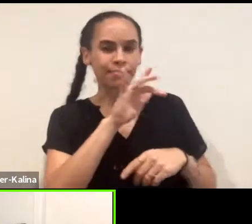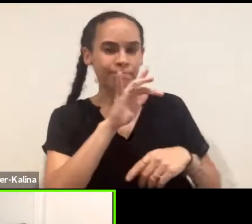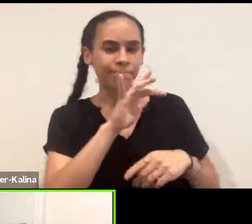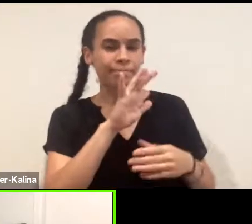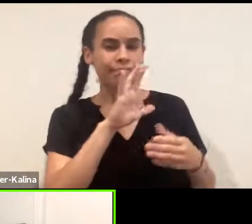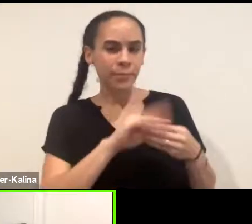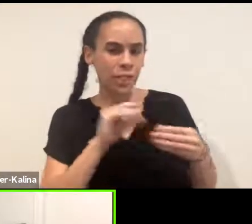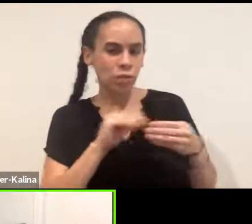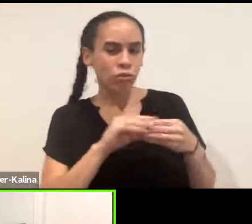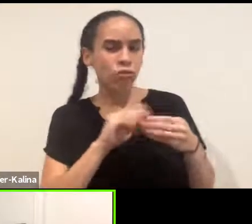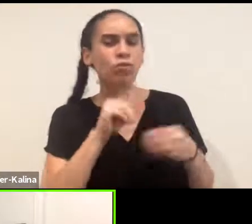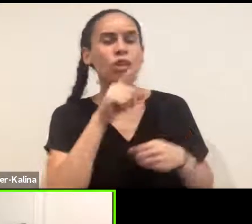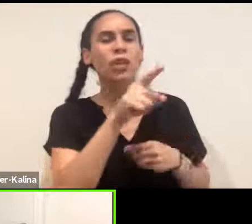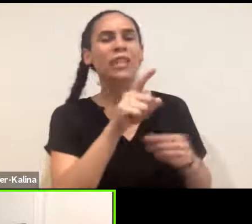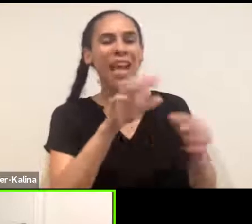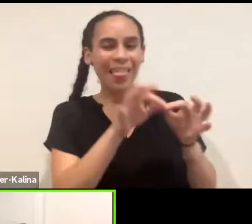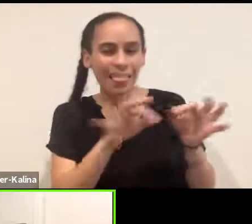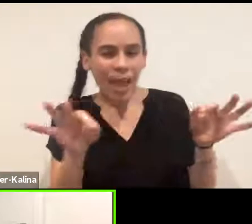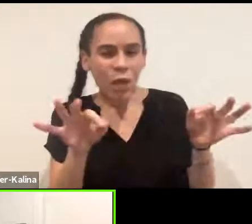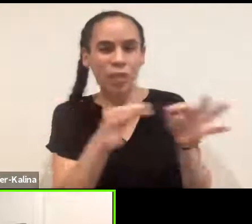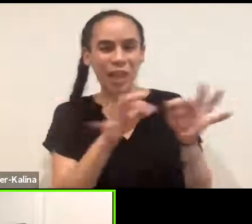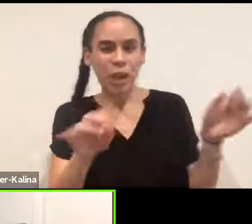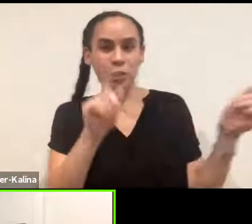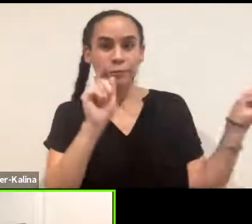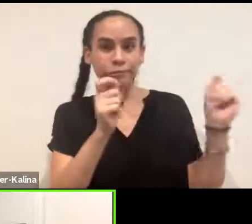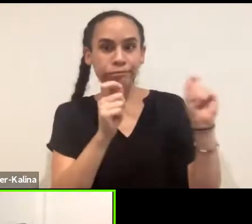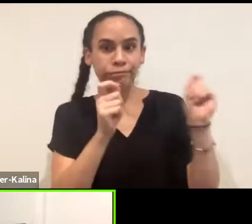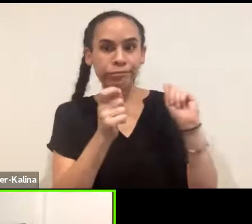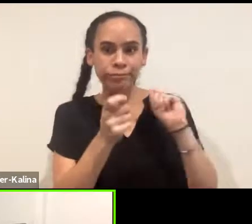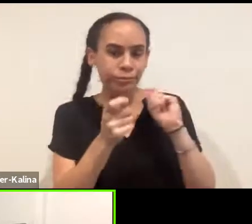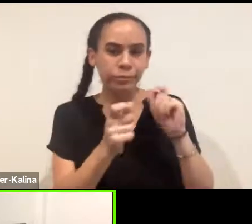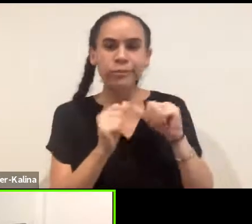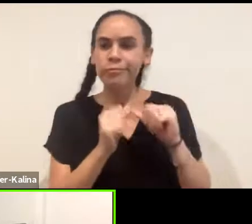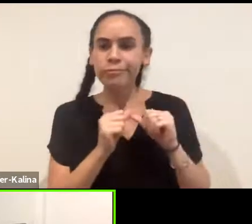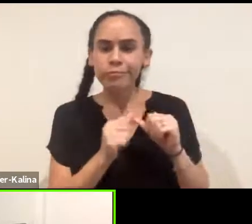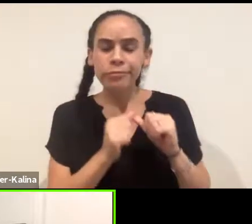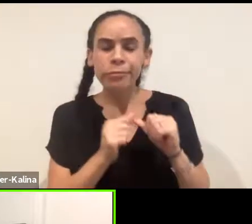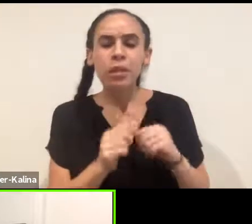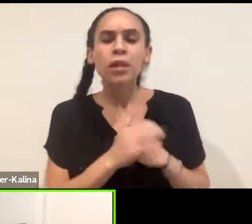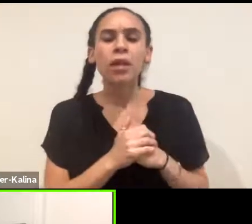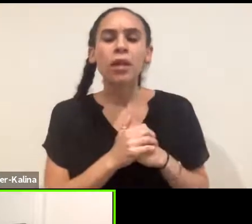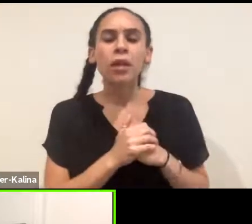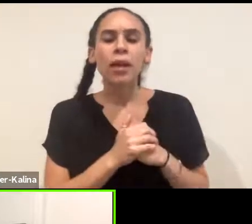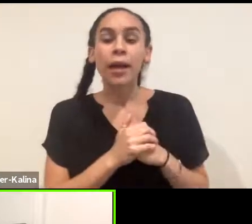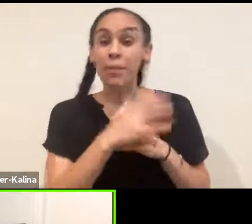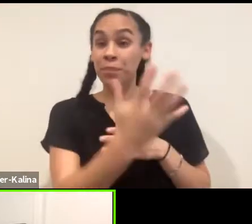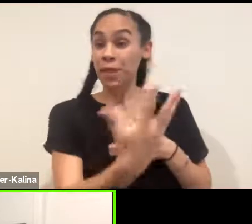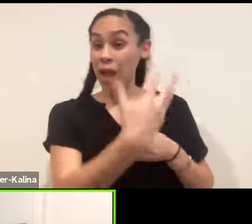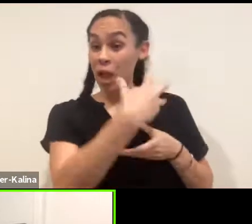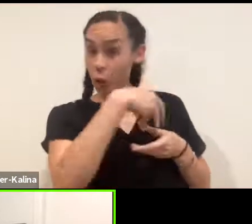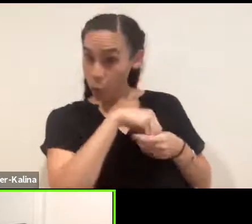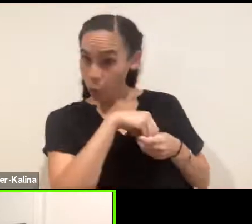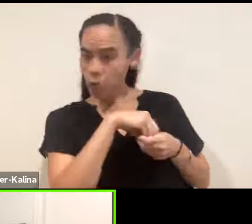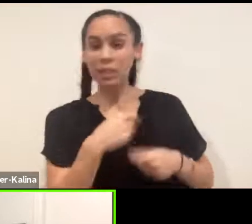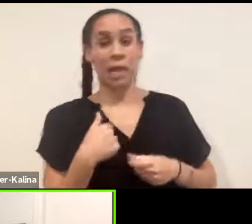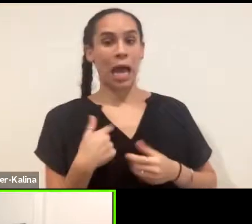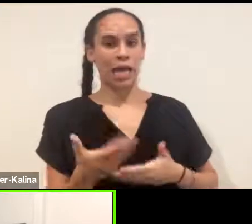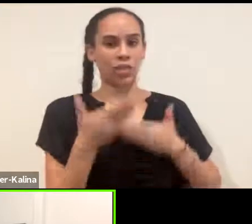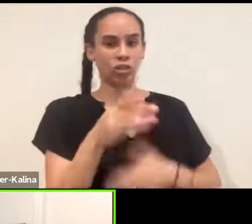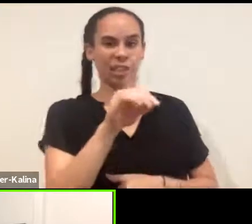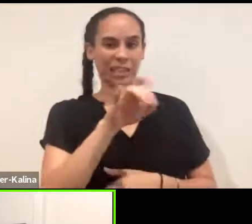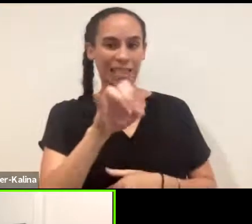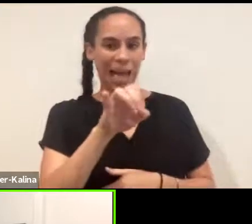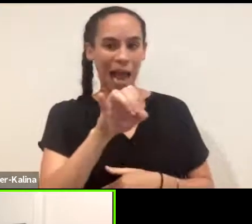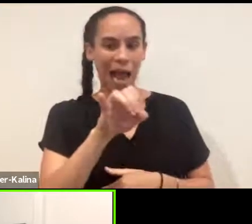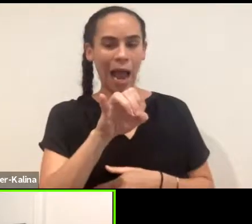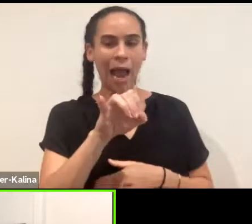about language and how language is shifting and is in the inclusion space. I would suggest as a DEI practitioner can